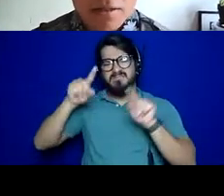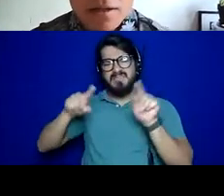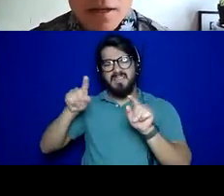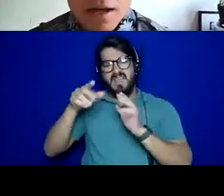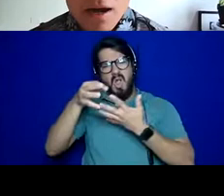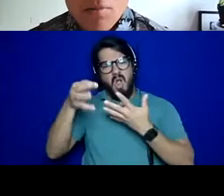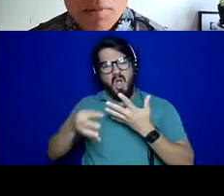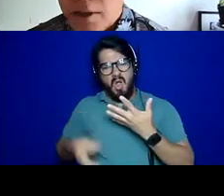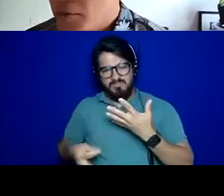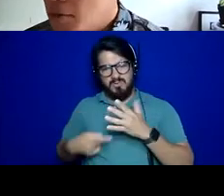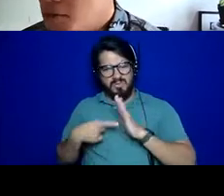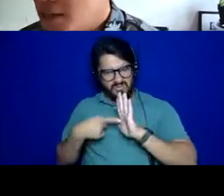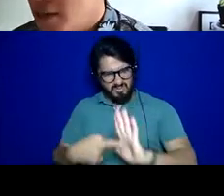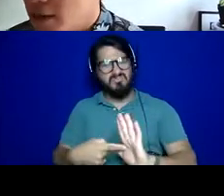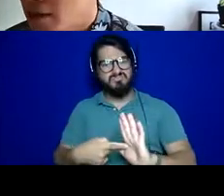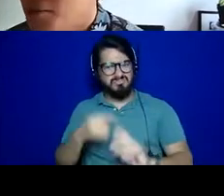information.